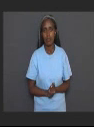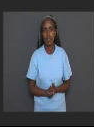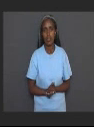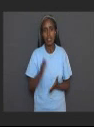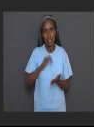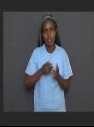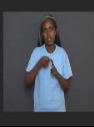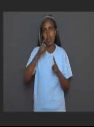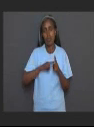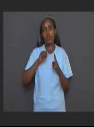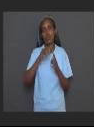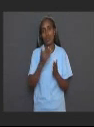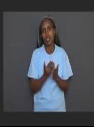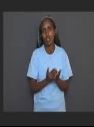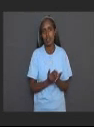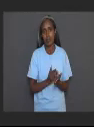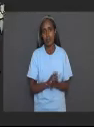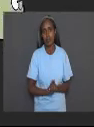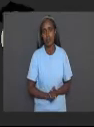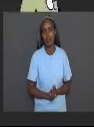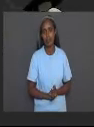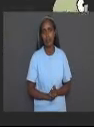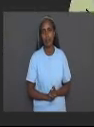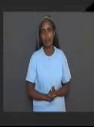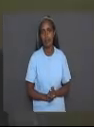Let's get back to our lesson.